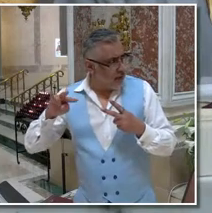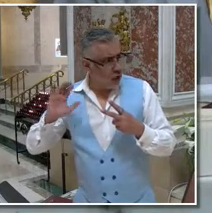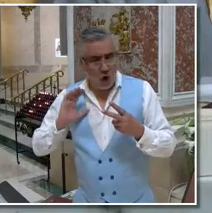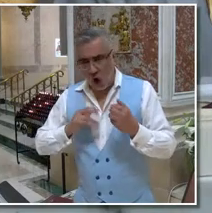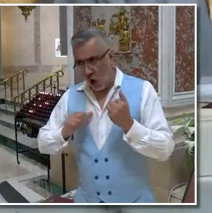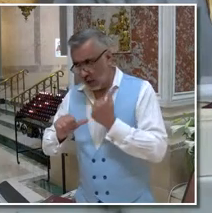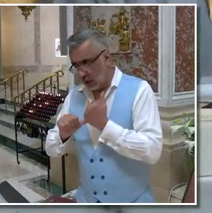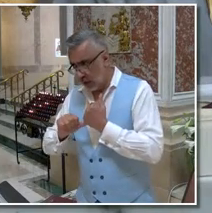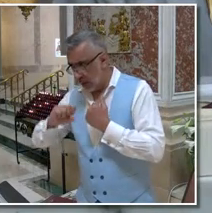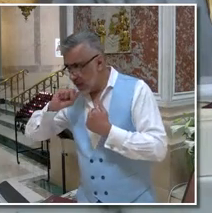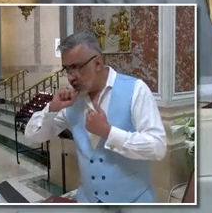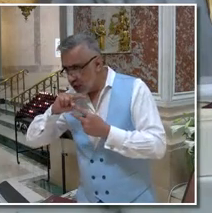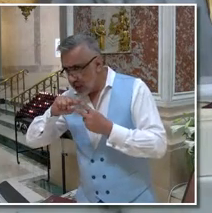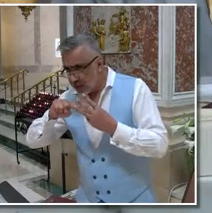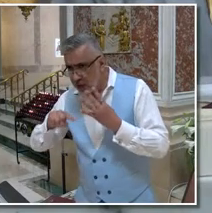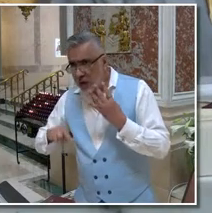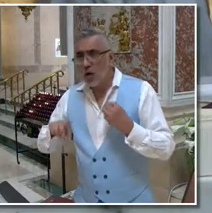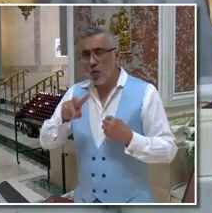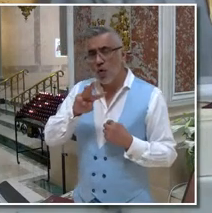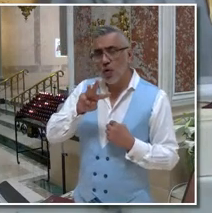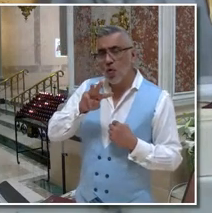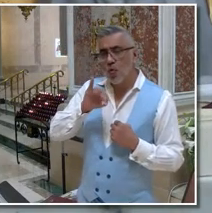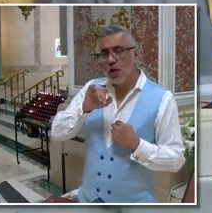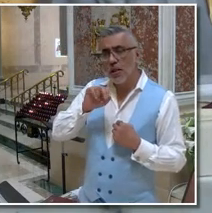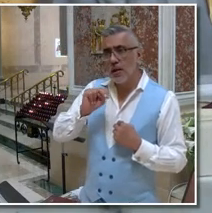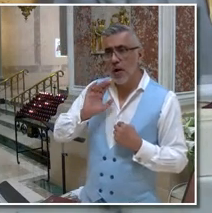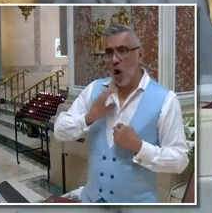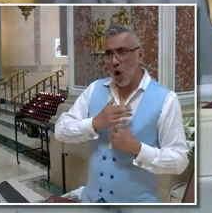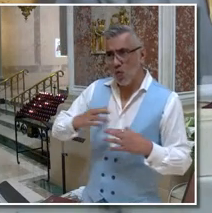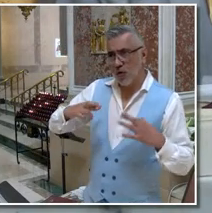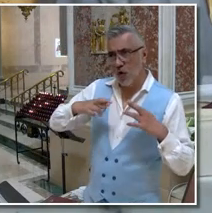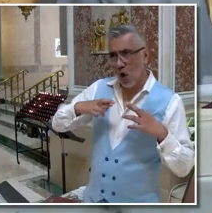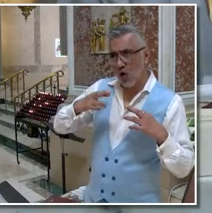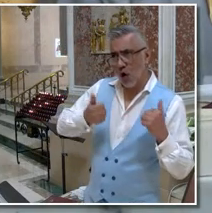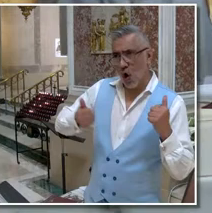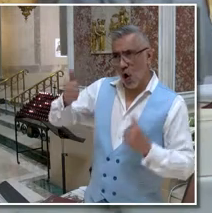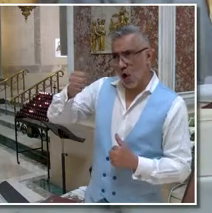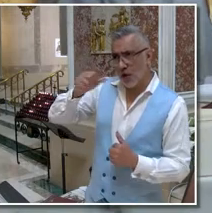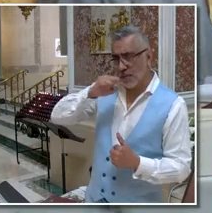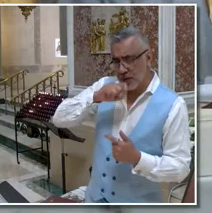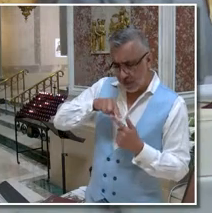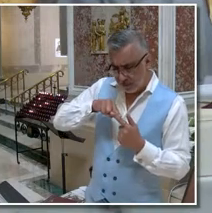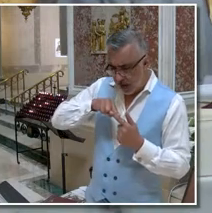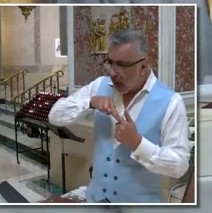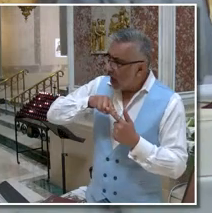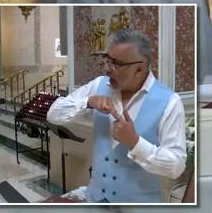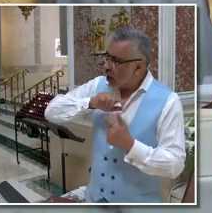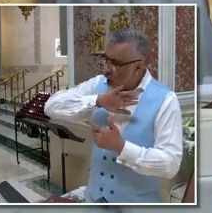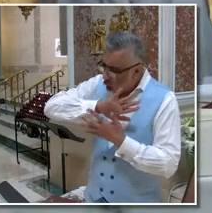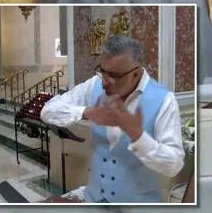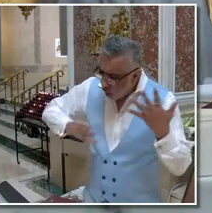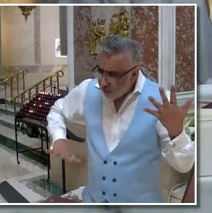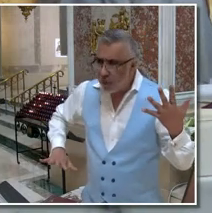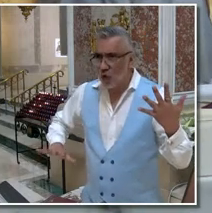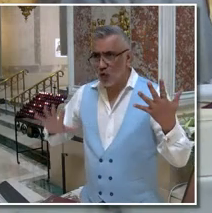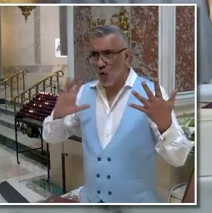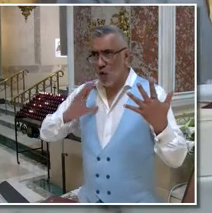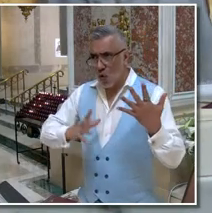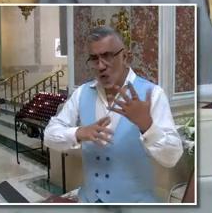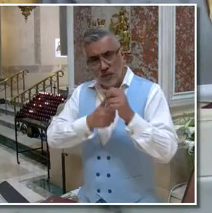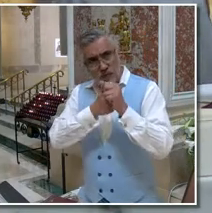auxiliary bishops, with Donald William, our retired archbishop, and all those who, holding to the